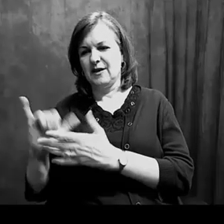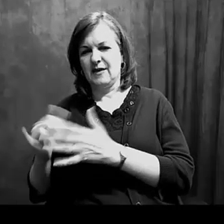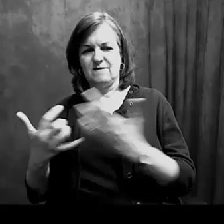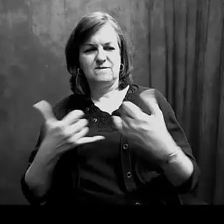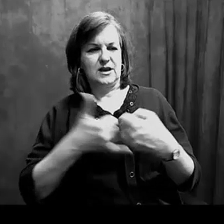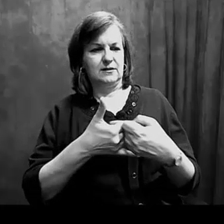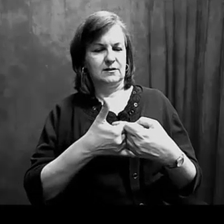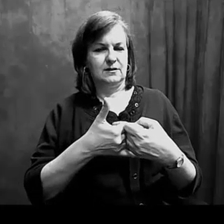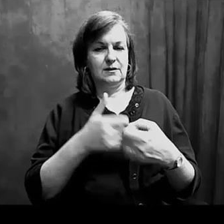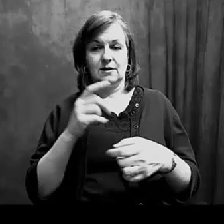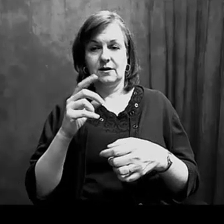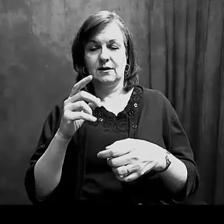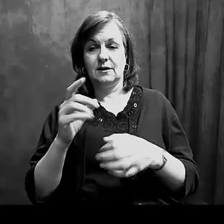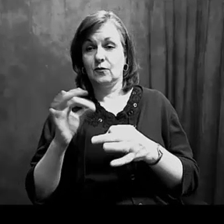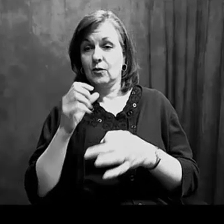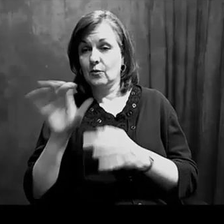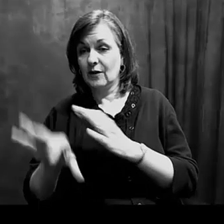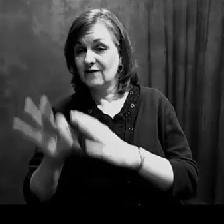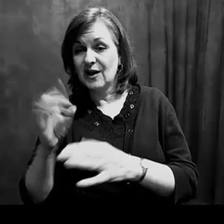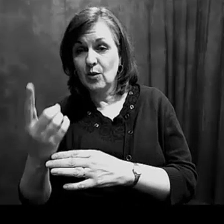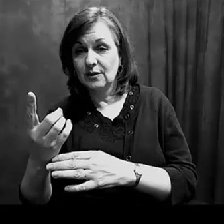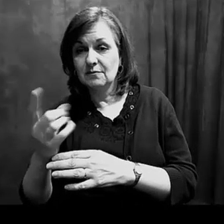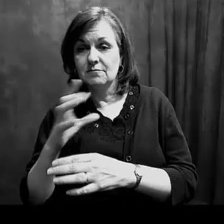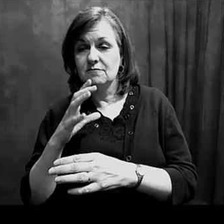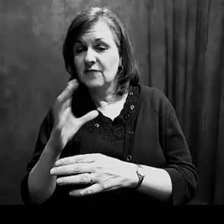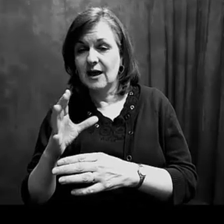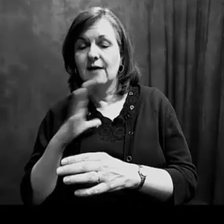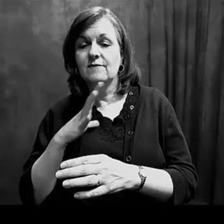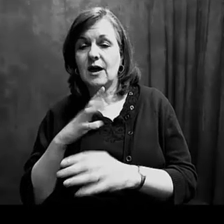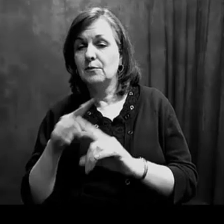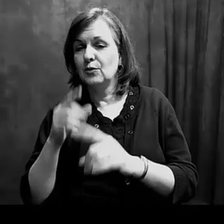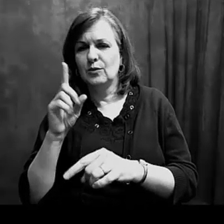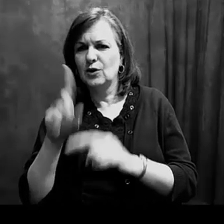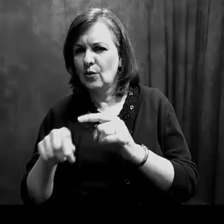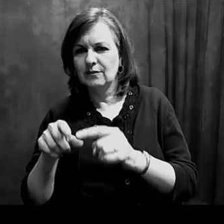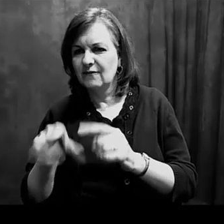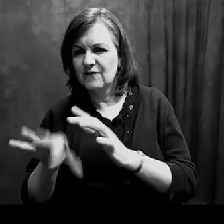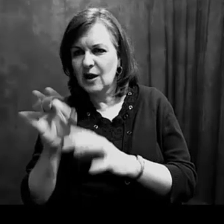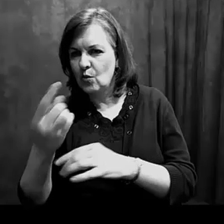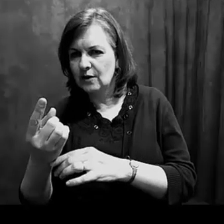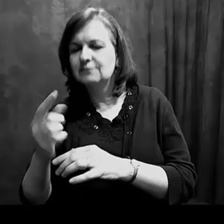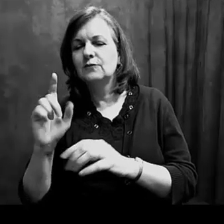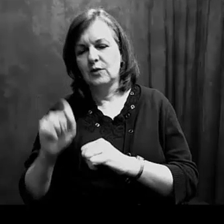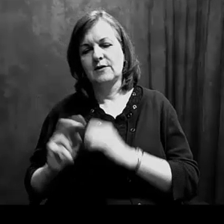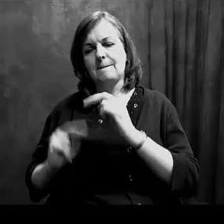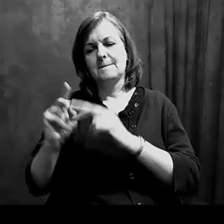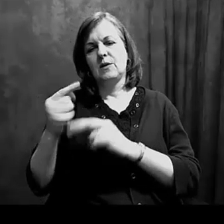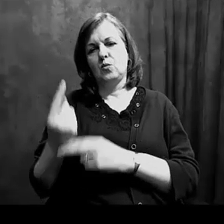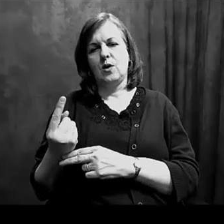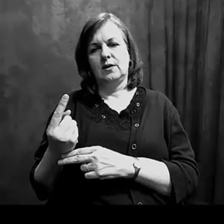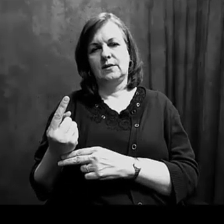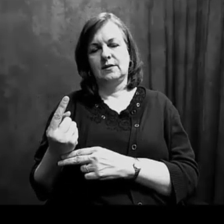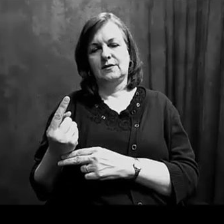If we don't find one, we've got to build one. So this is the idea of building